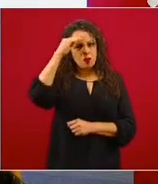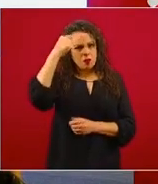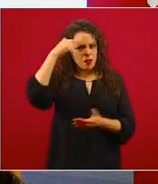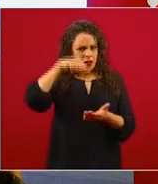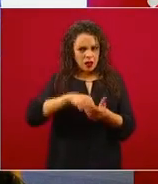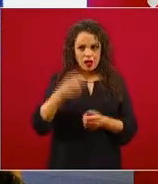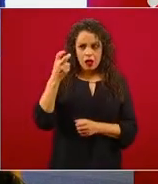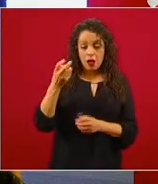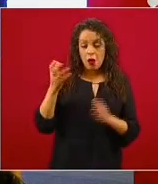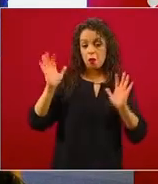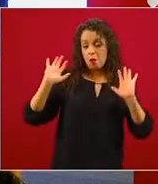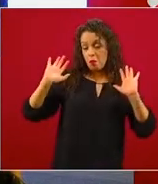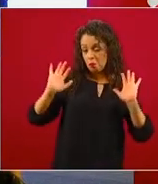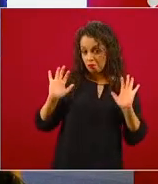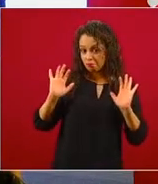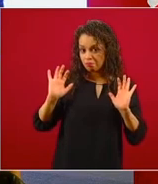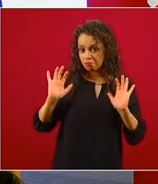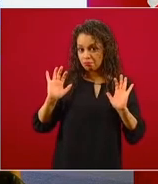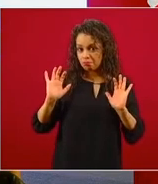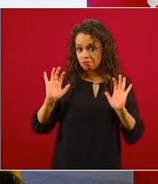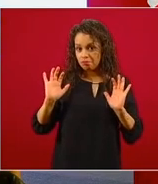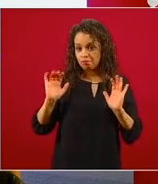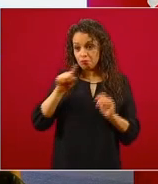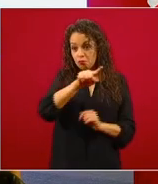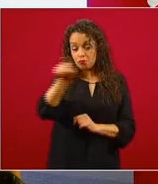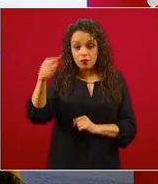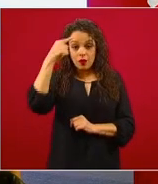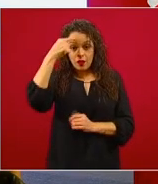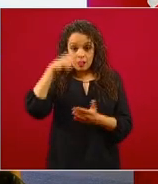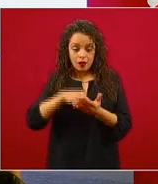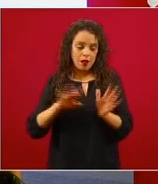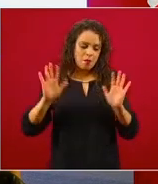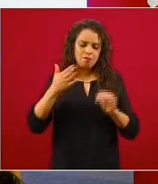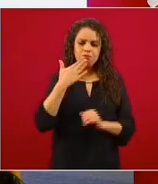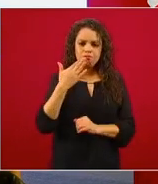Whoever thinks that is the case, of course, has a very legitimate